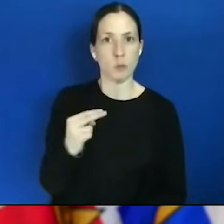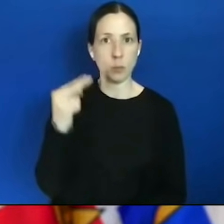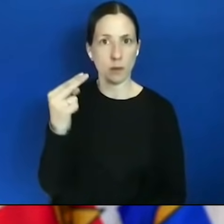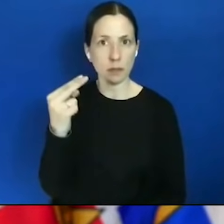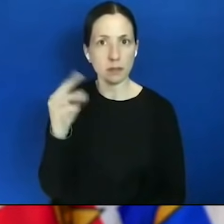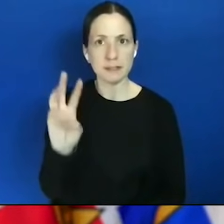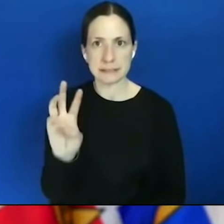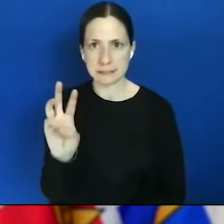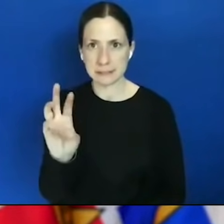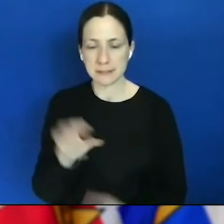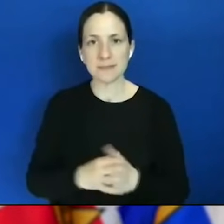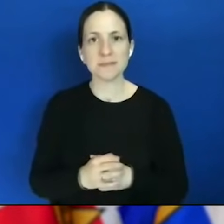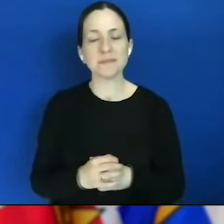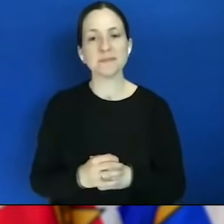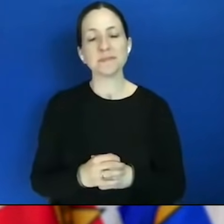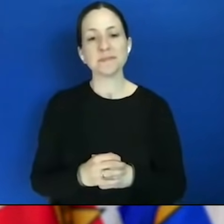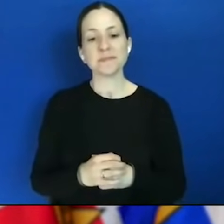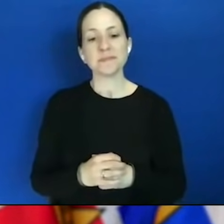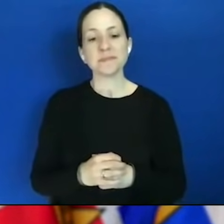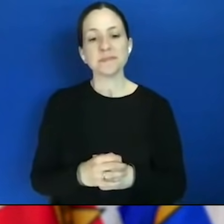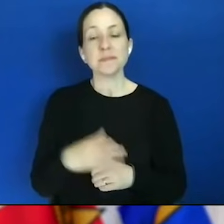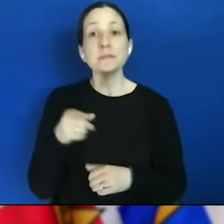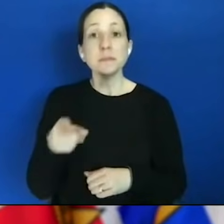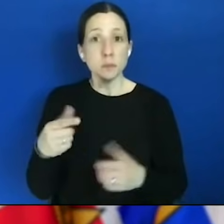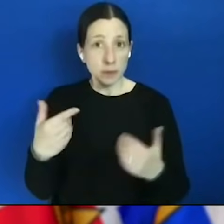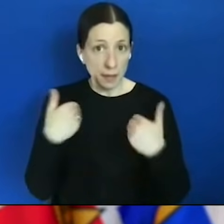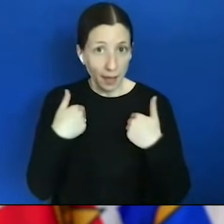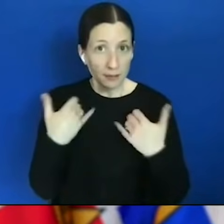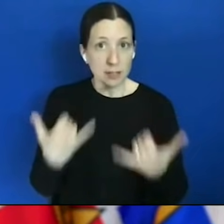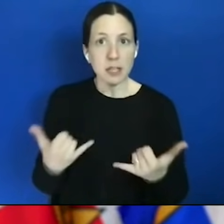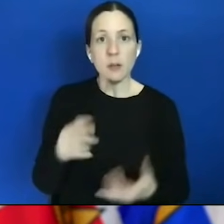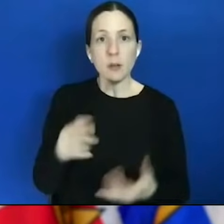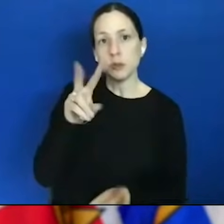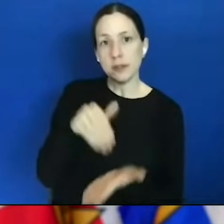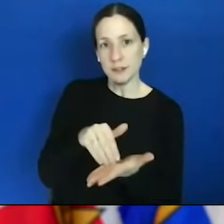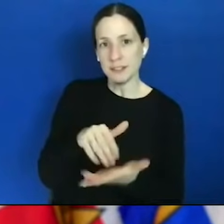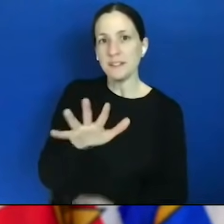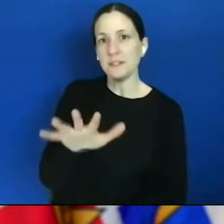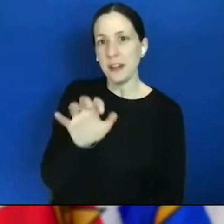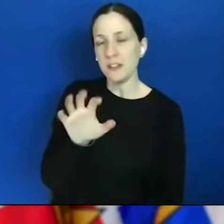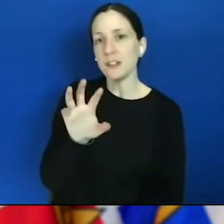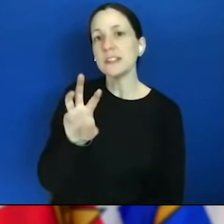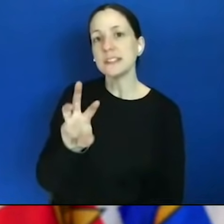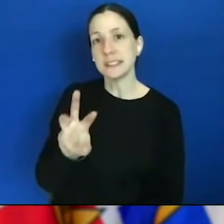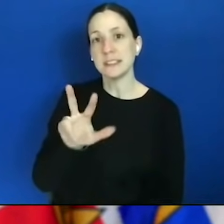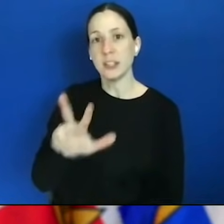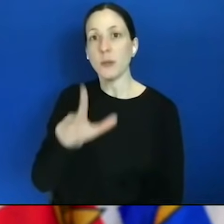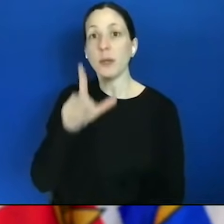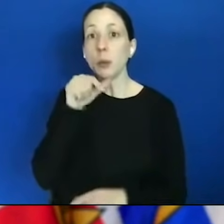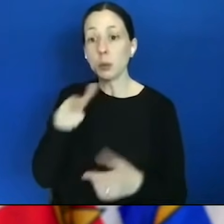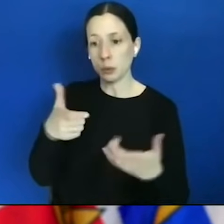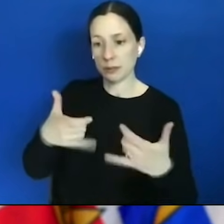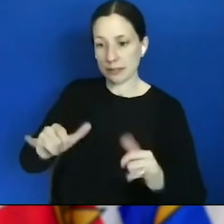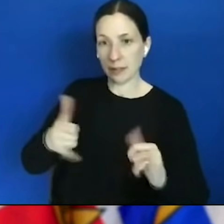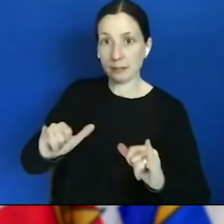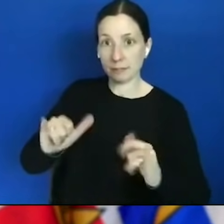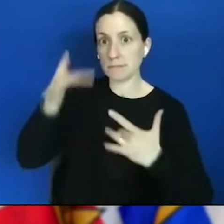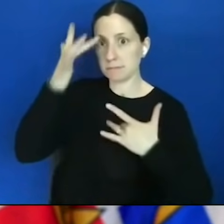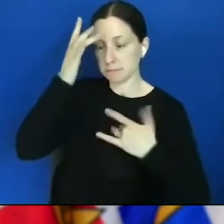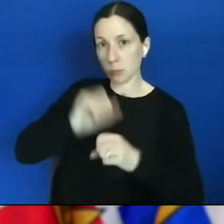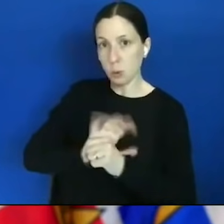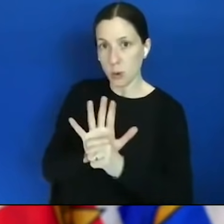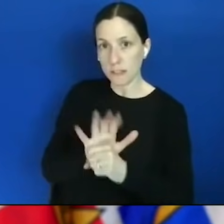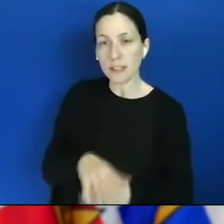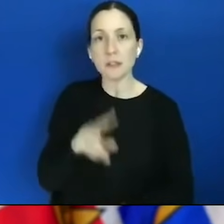in the Northern Health Region. We currently have 2,563 active cases,